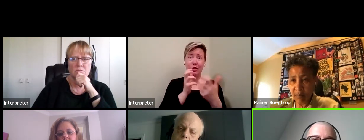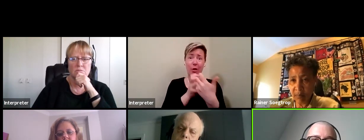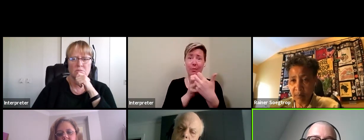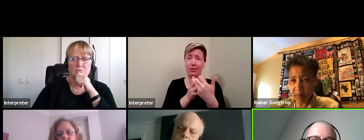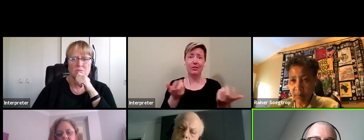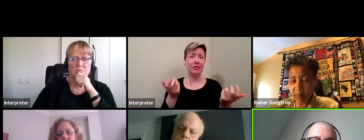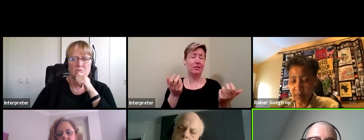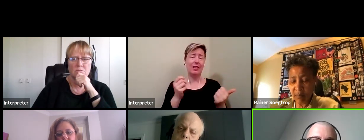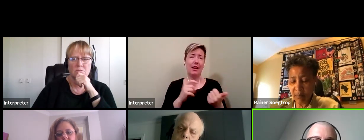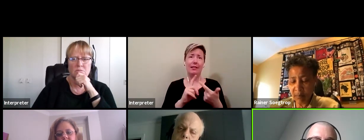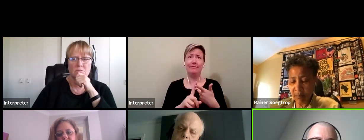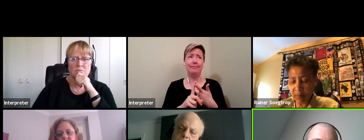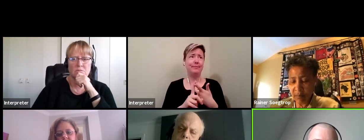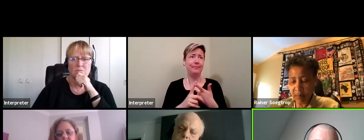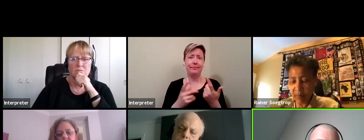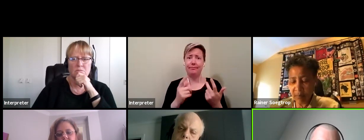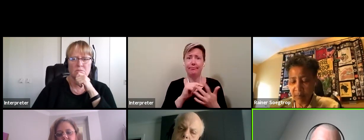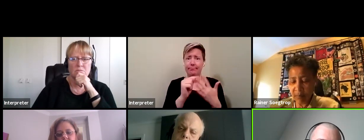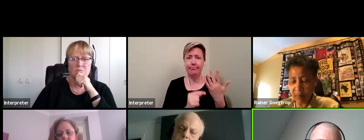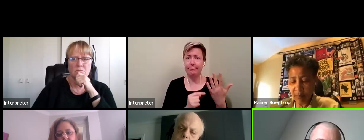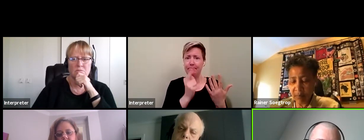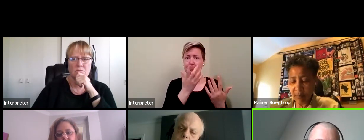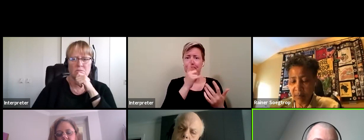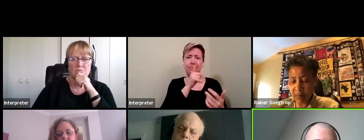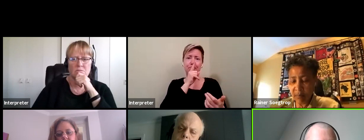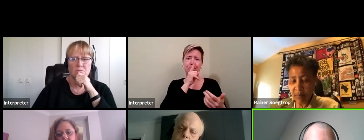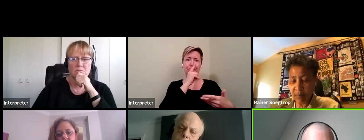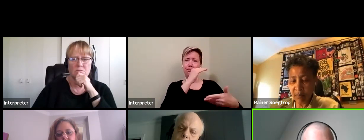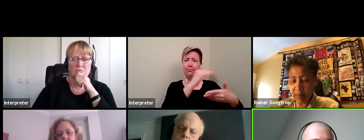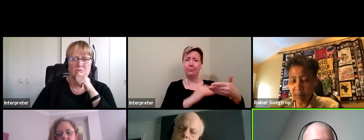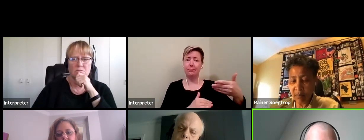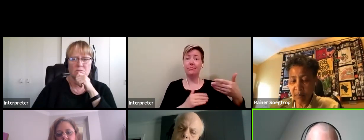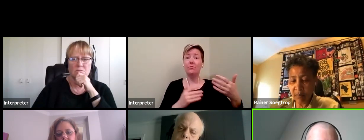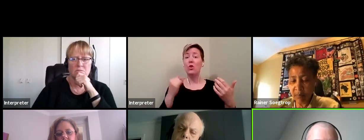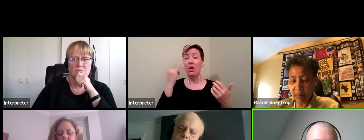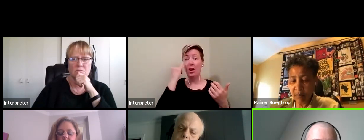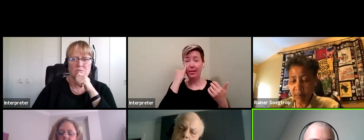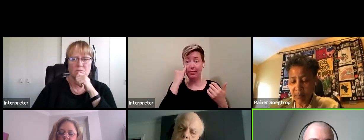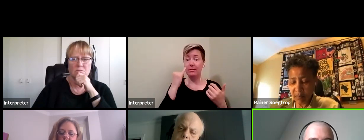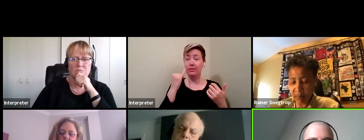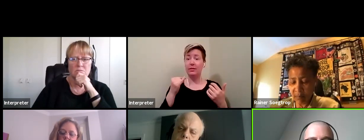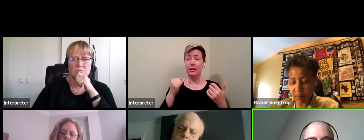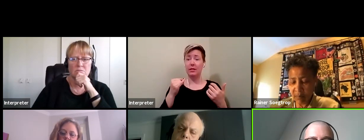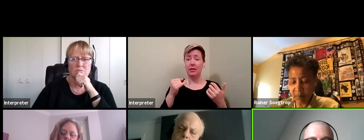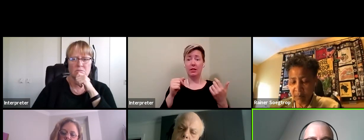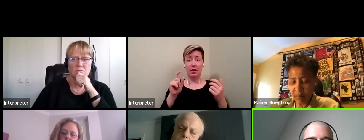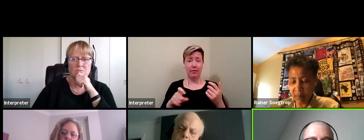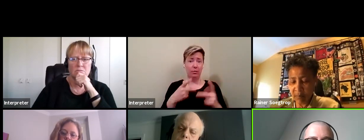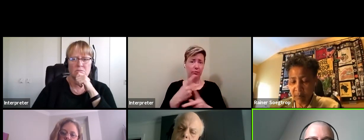accommodations when providing critical care or making decisions about critical care.